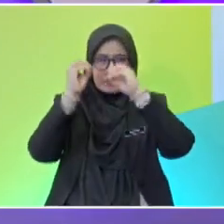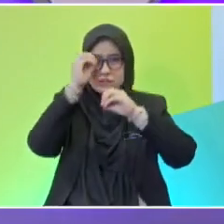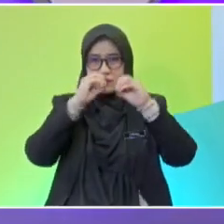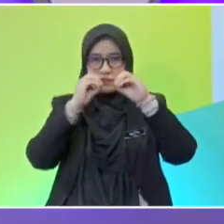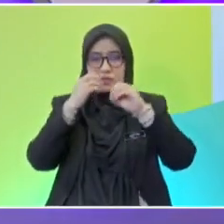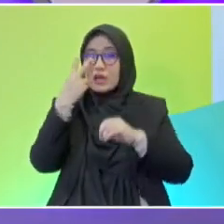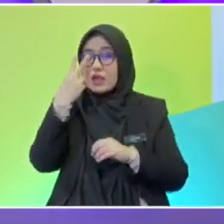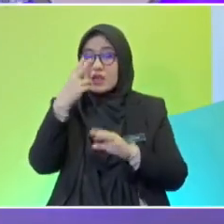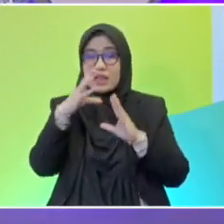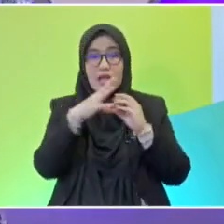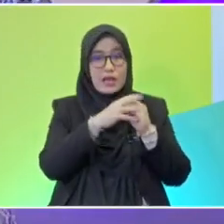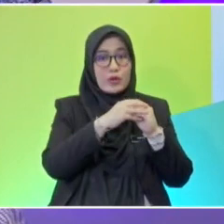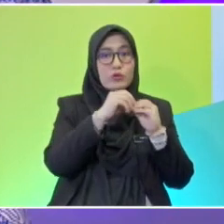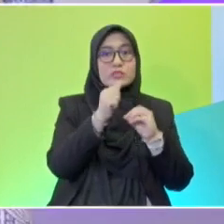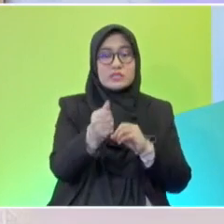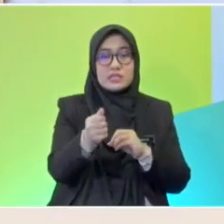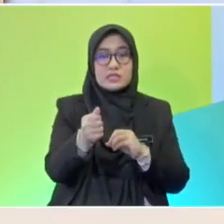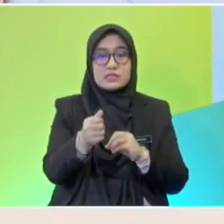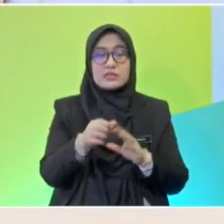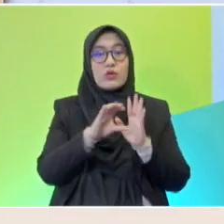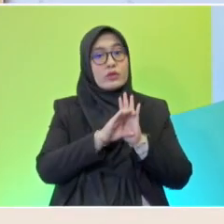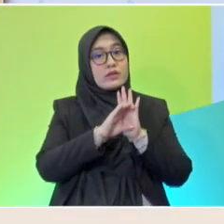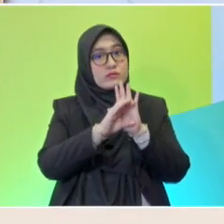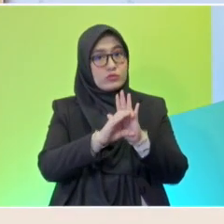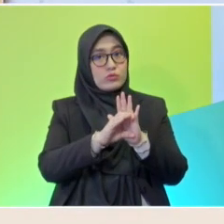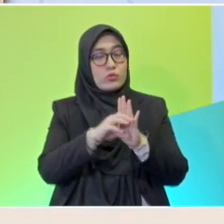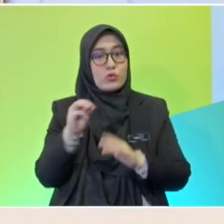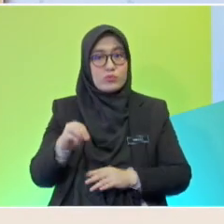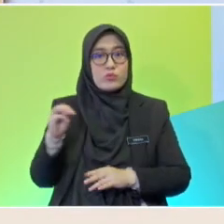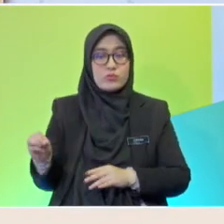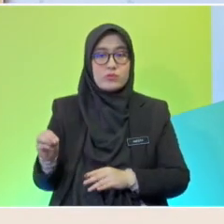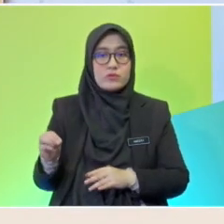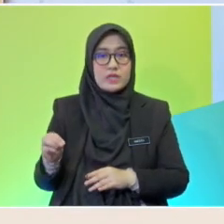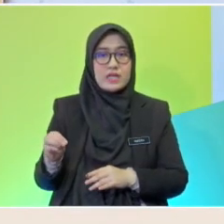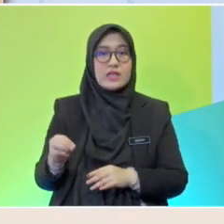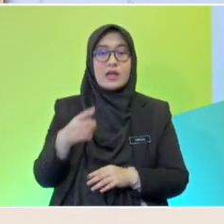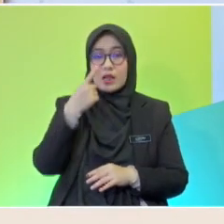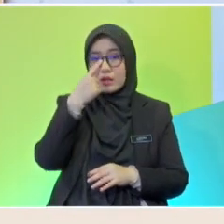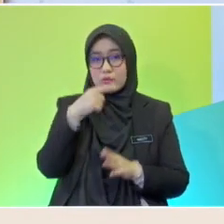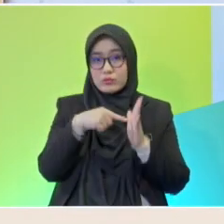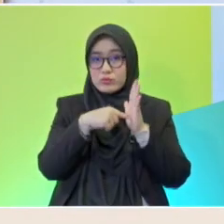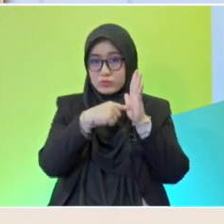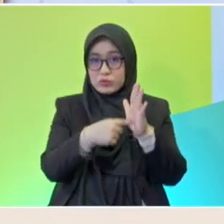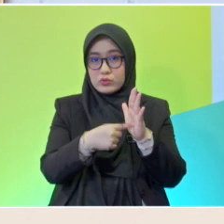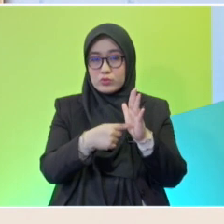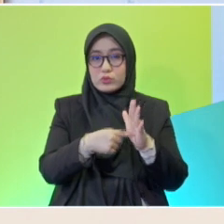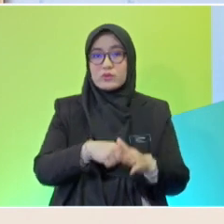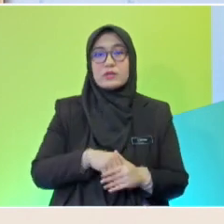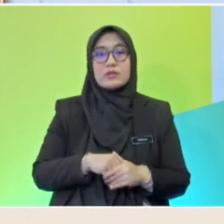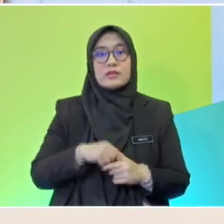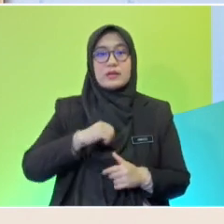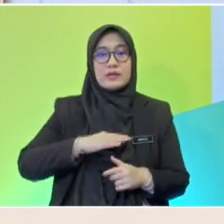when pupils display good attitude or good conduct. For example, turn-taking,